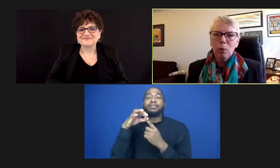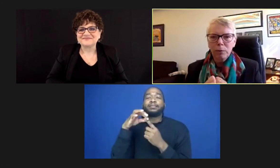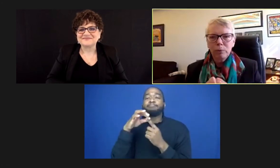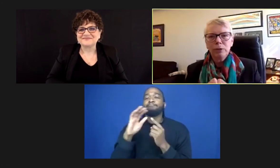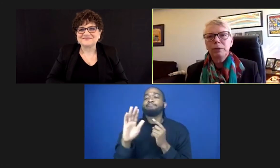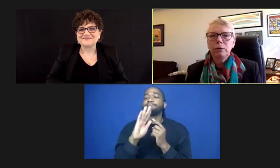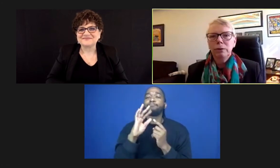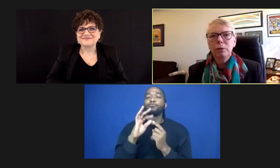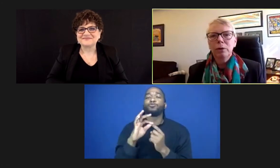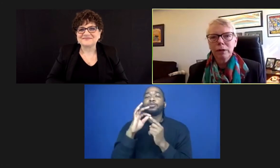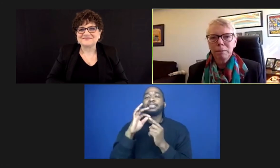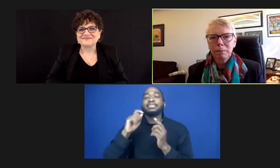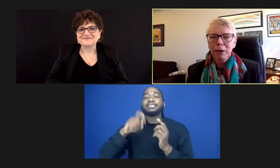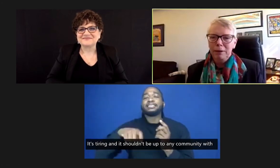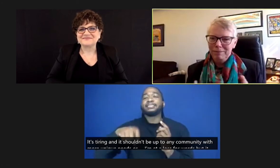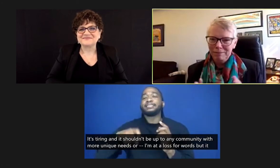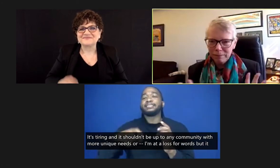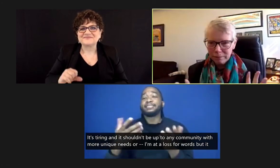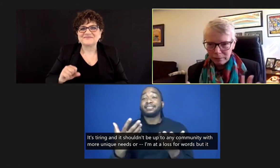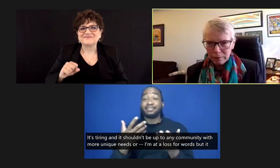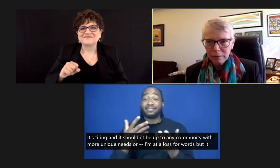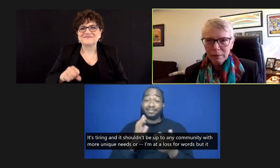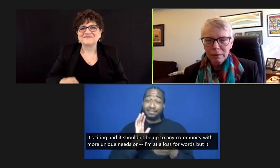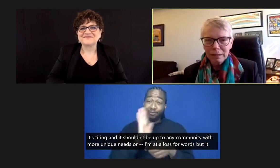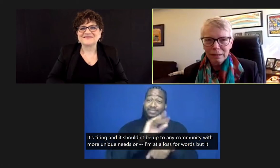job. We should be doing the work, but